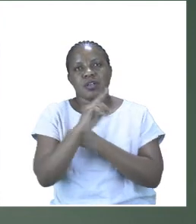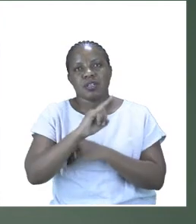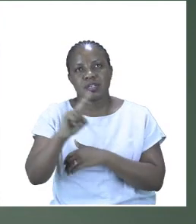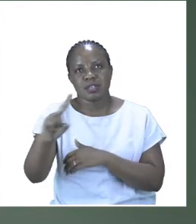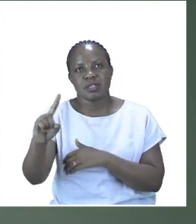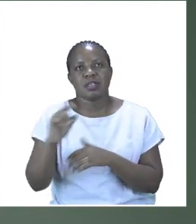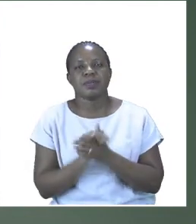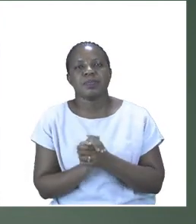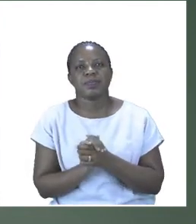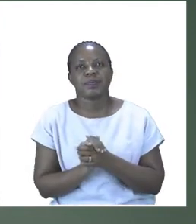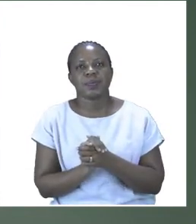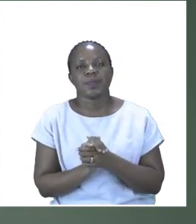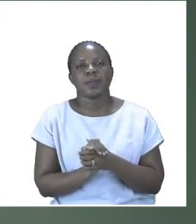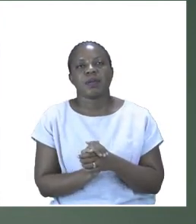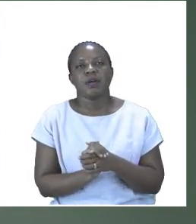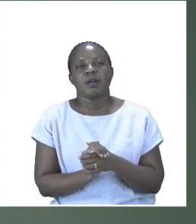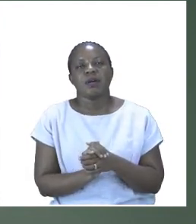Everybody, let's act like a chicken.